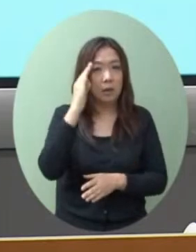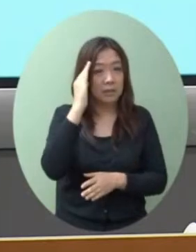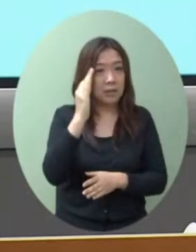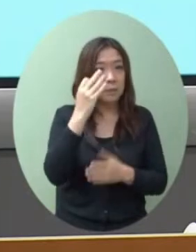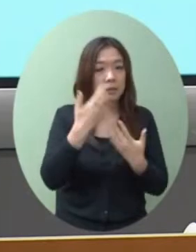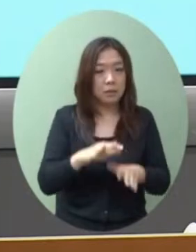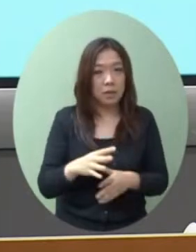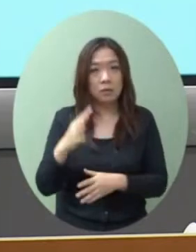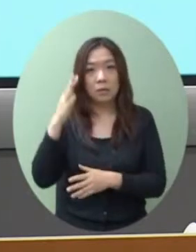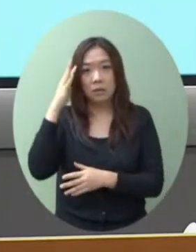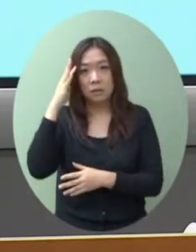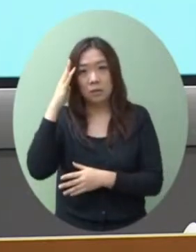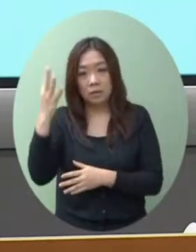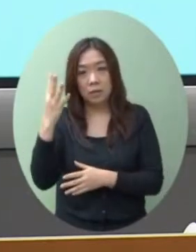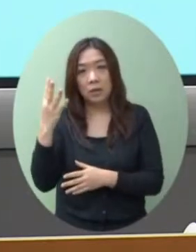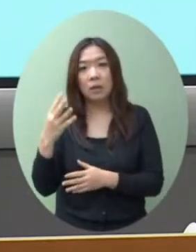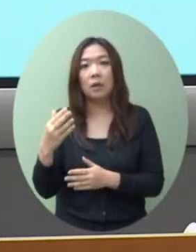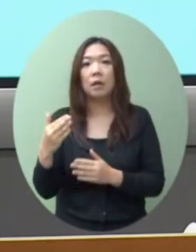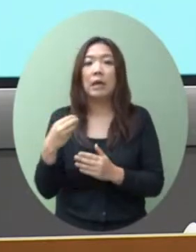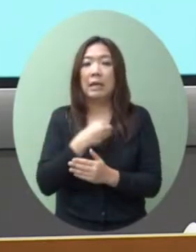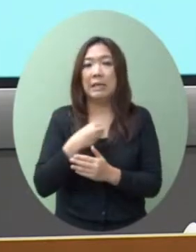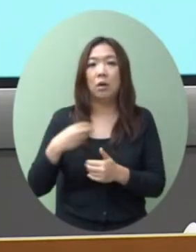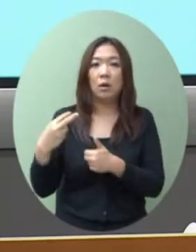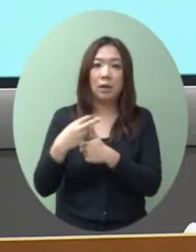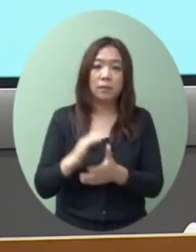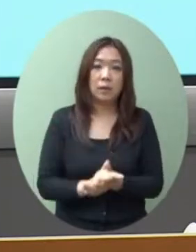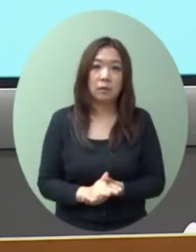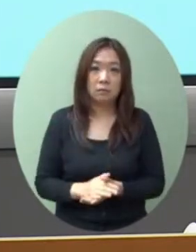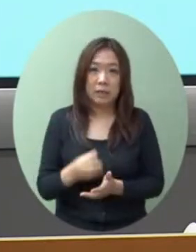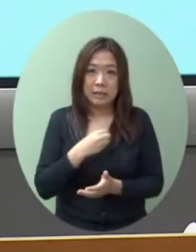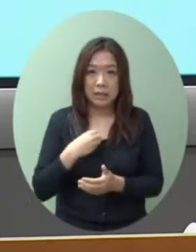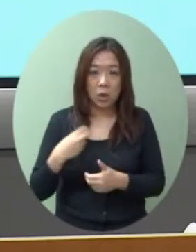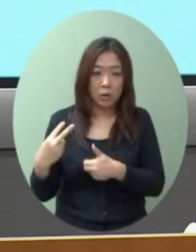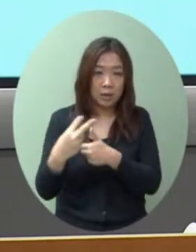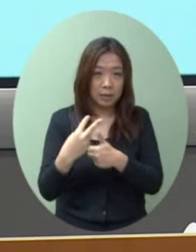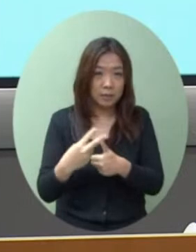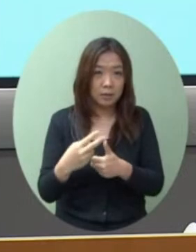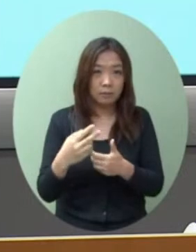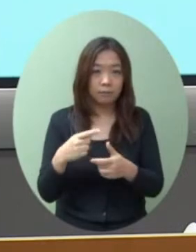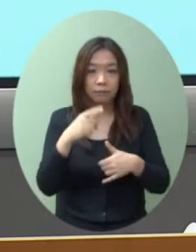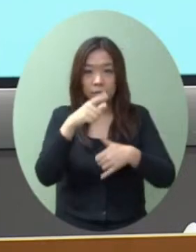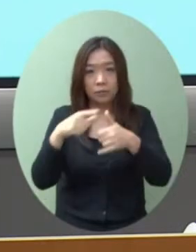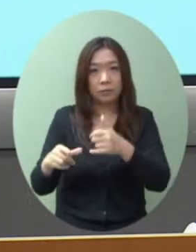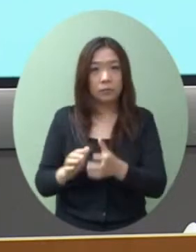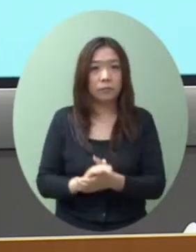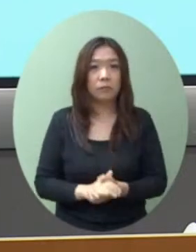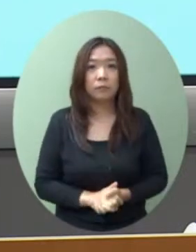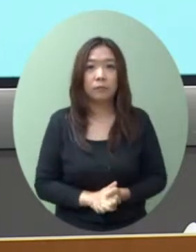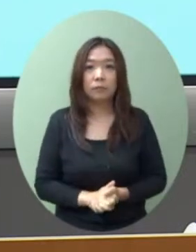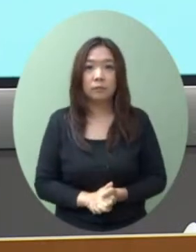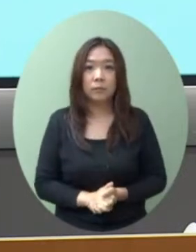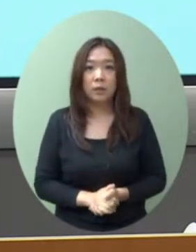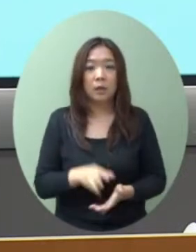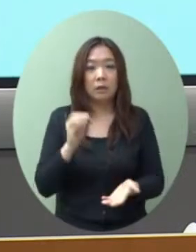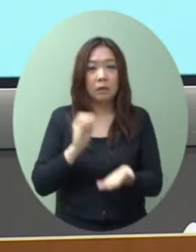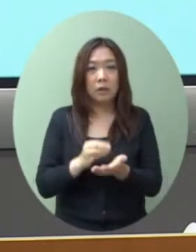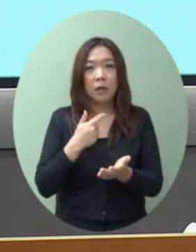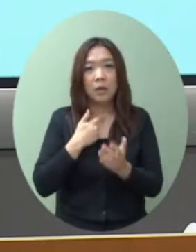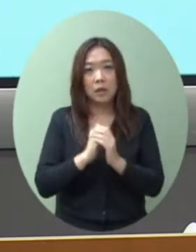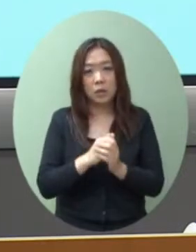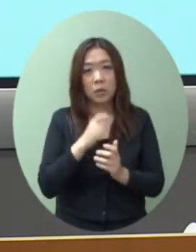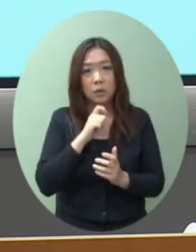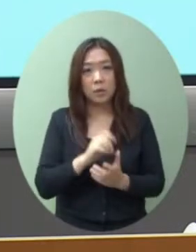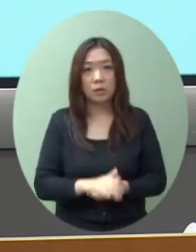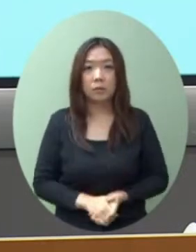activities. There are also PRC checks to ensure that we know whether there is any change